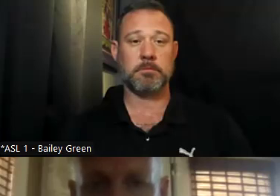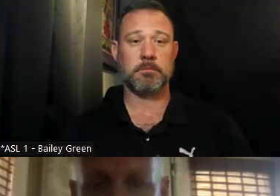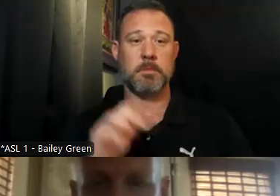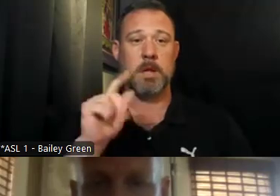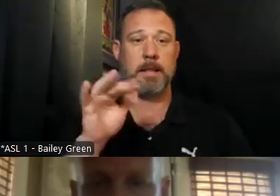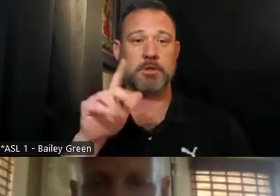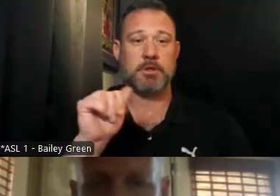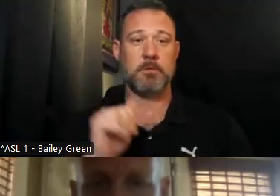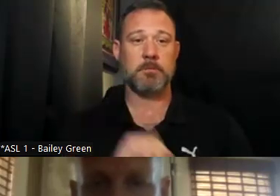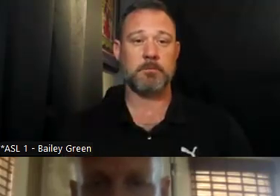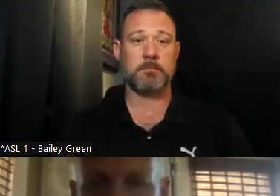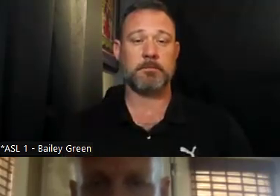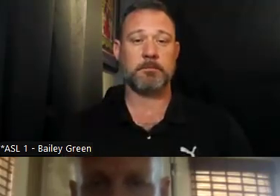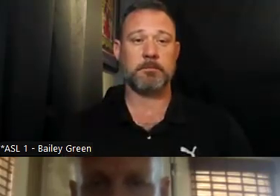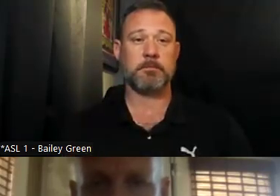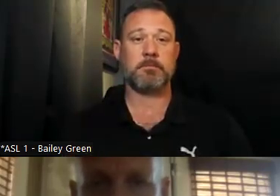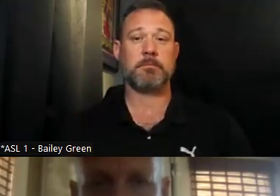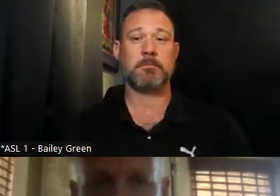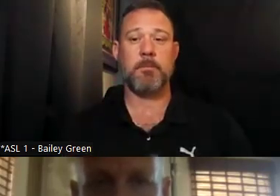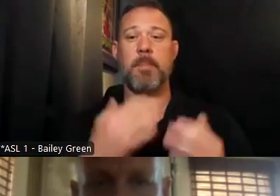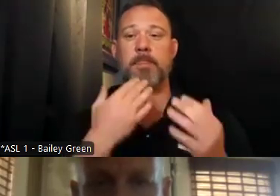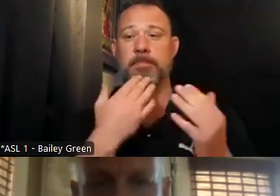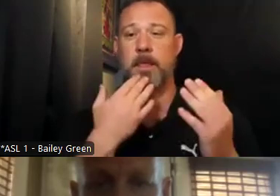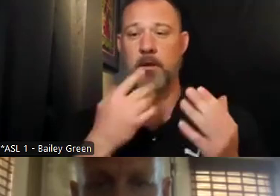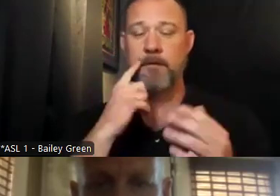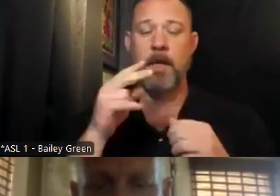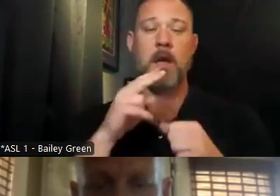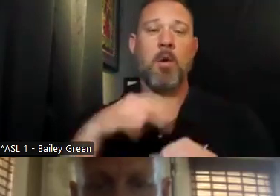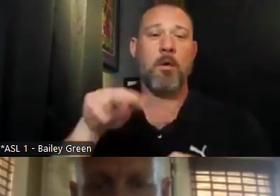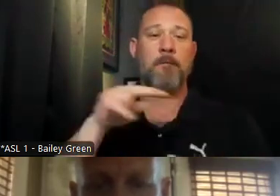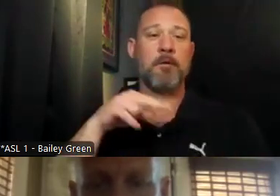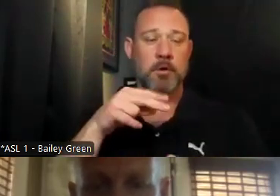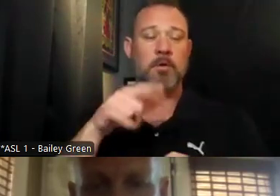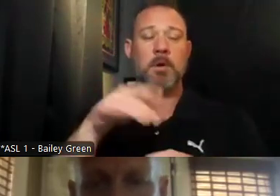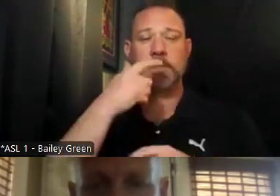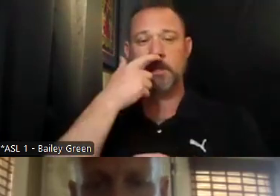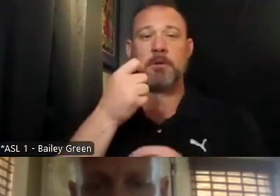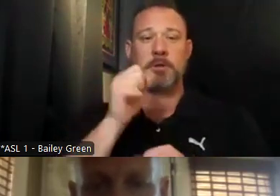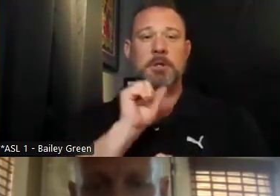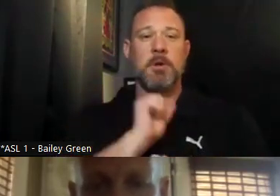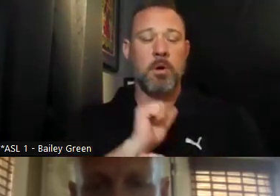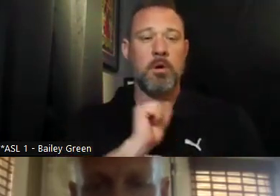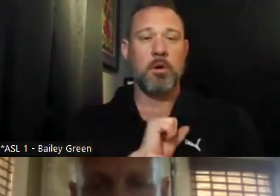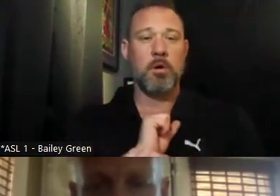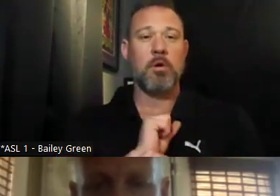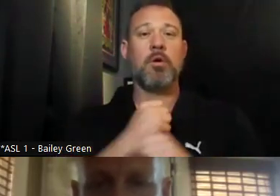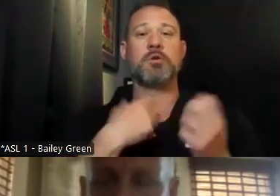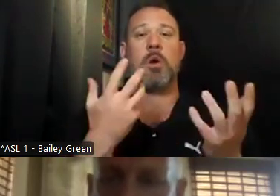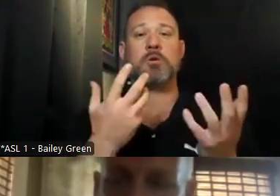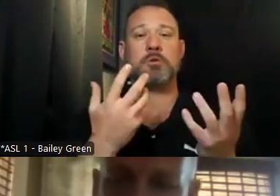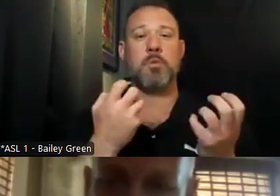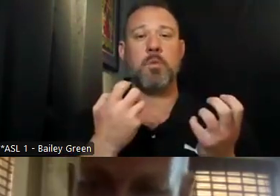Alicia. Thanks for that overview. That's really, really interesting work. So I just want